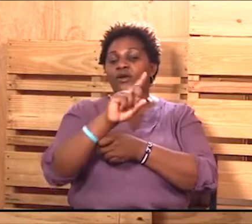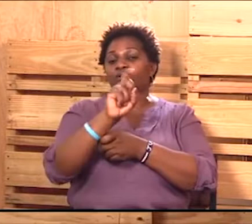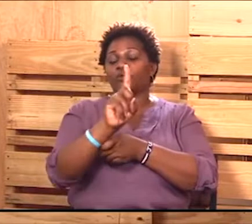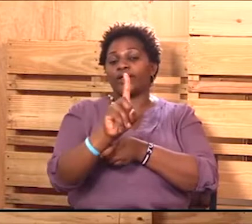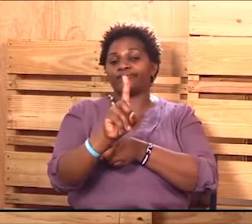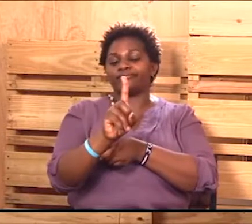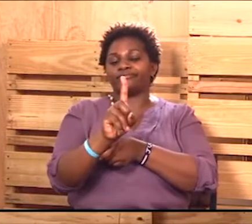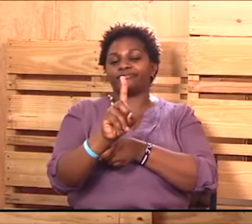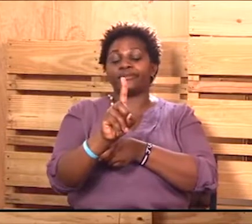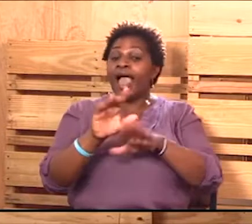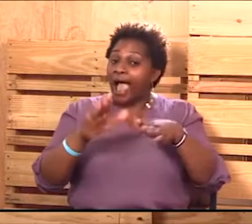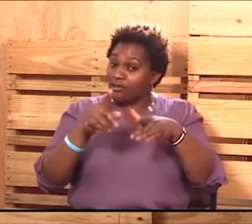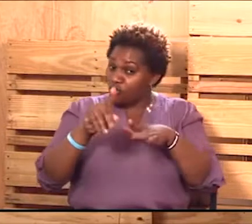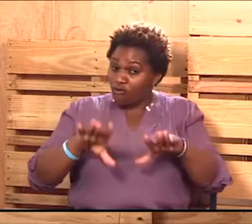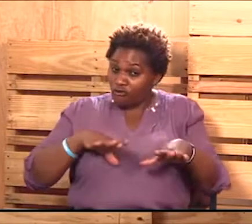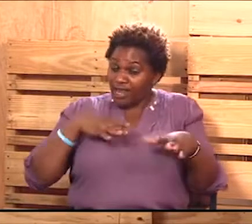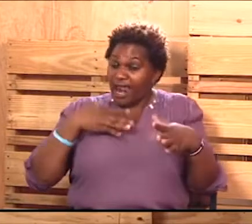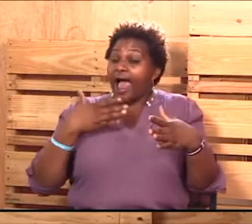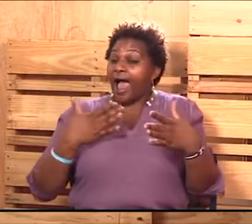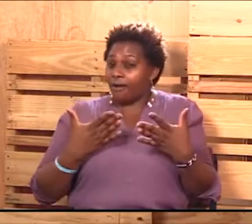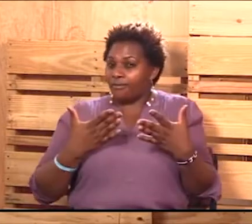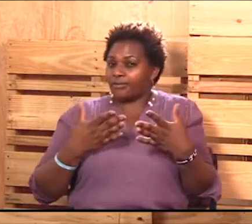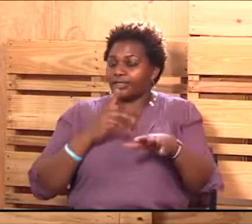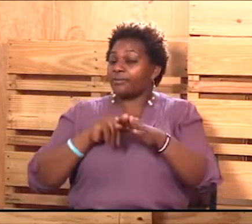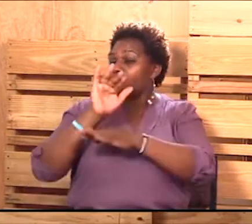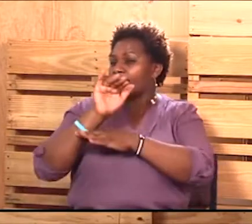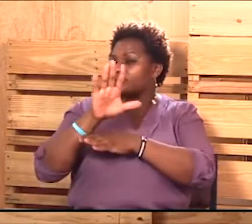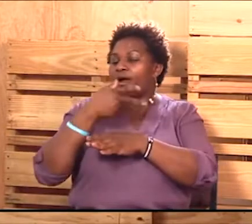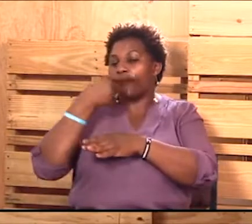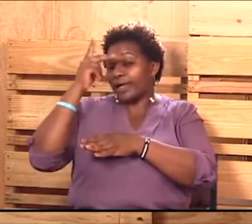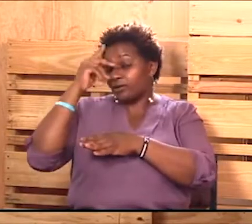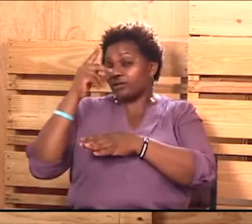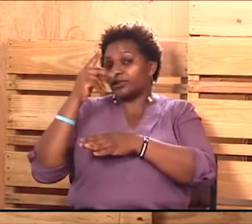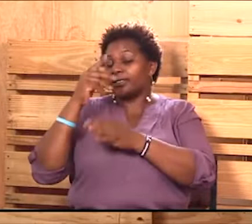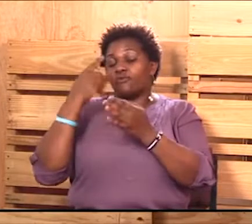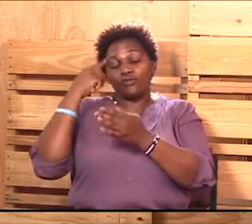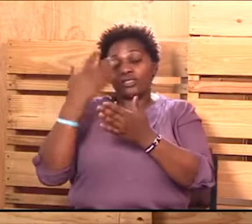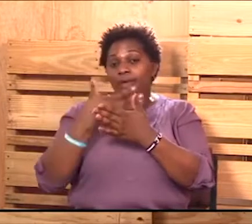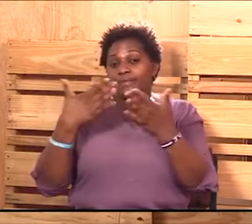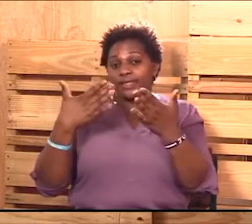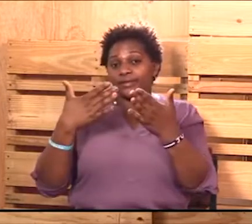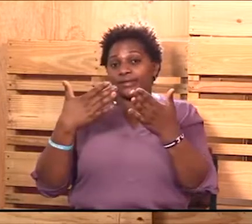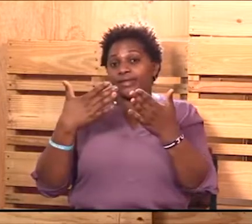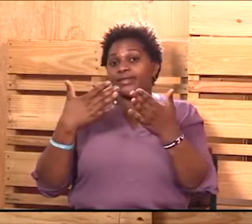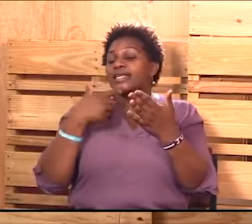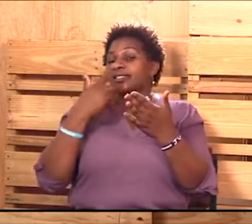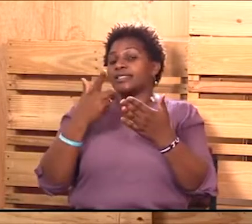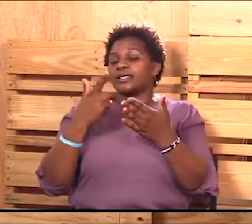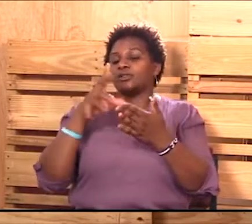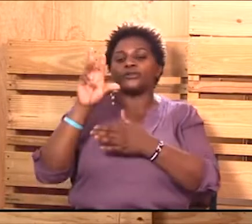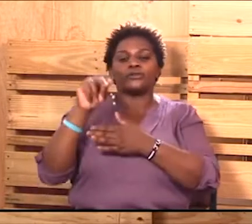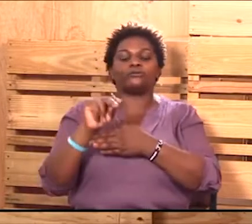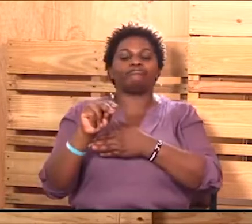questions. How do you feel when you ask your parents or your guardians something and they say